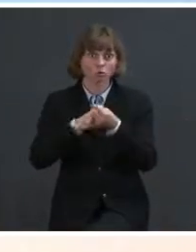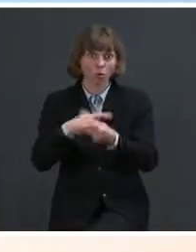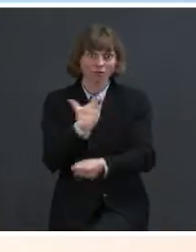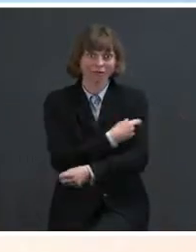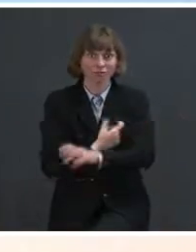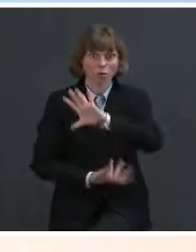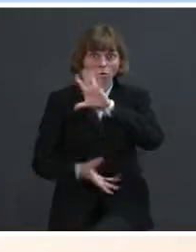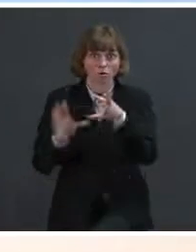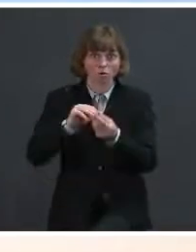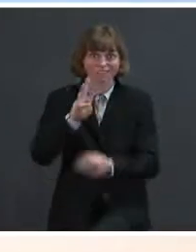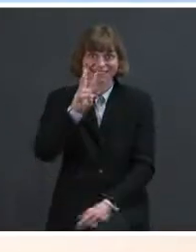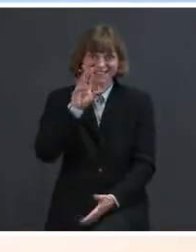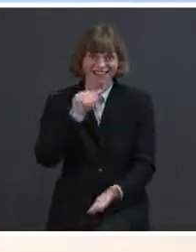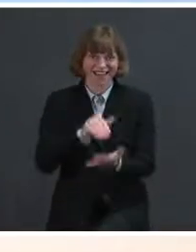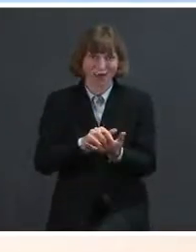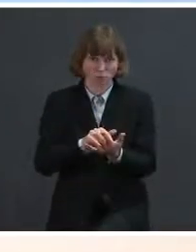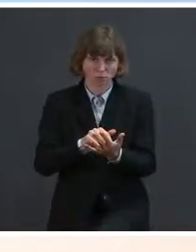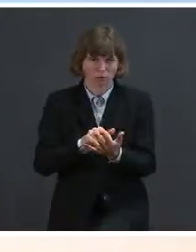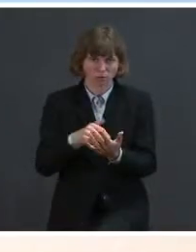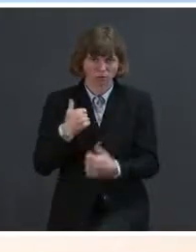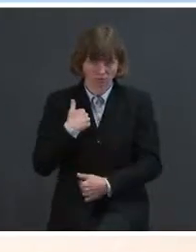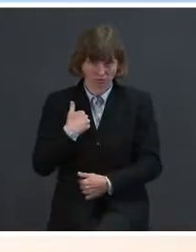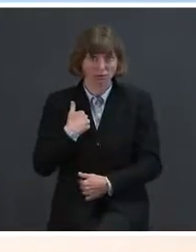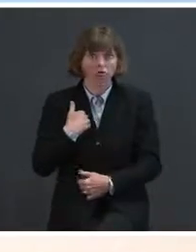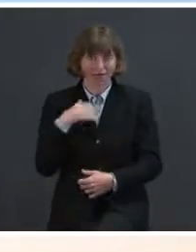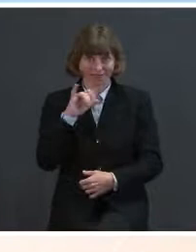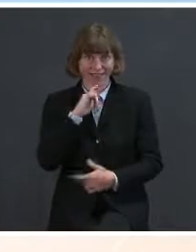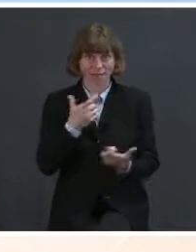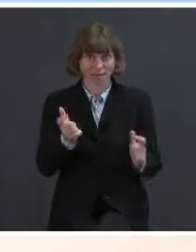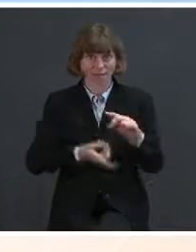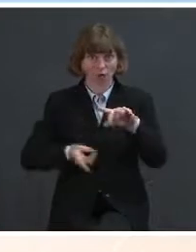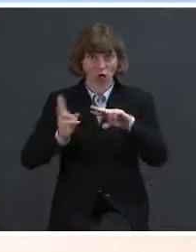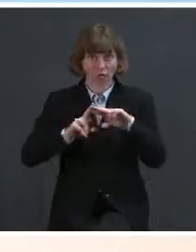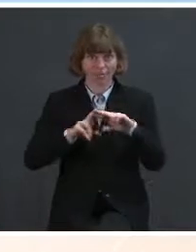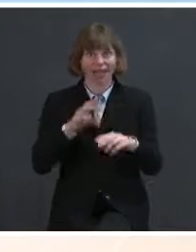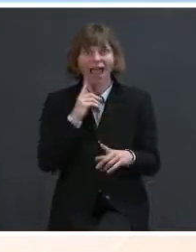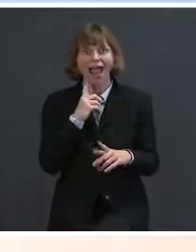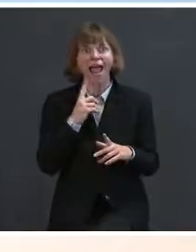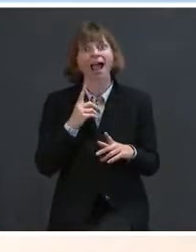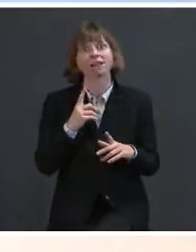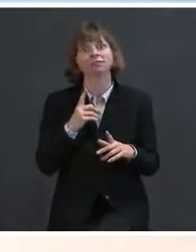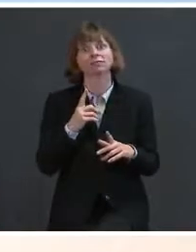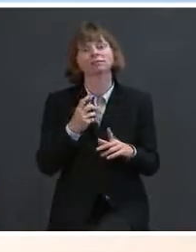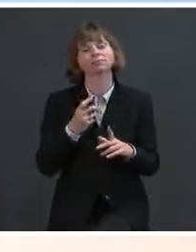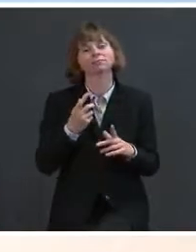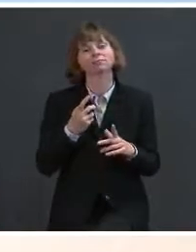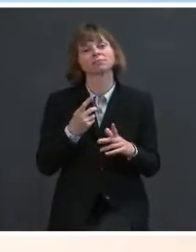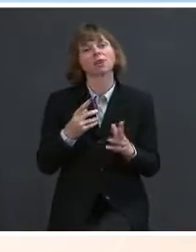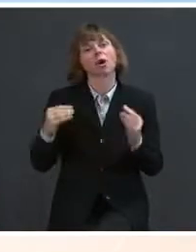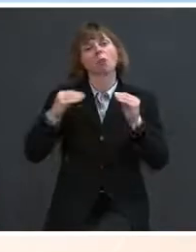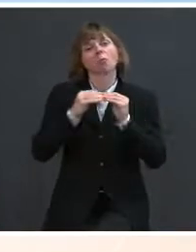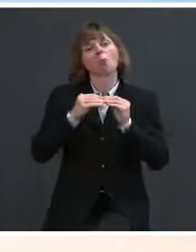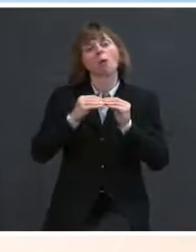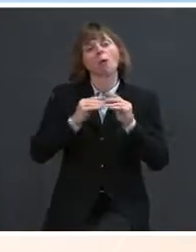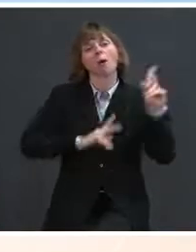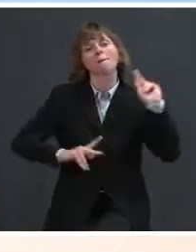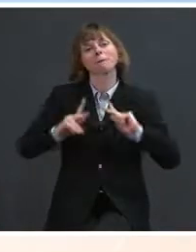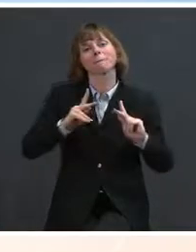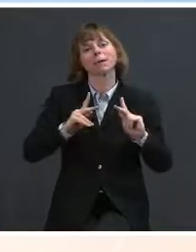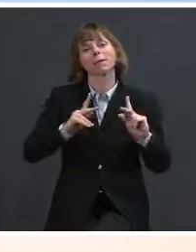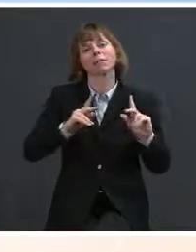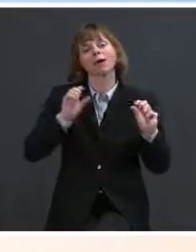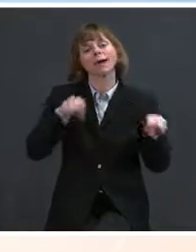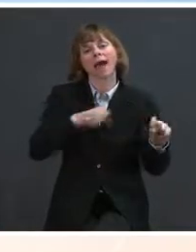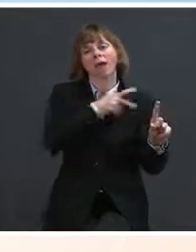over 6,000 all. So that's obviously a significant increase, and expanded vaccinators, the people who can give these vaccines,